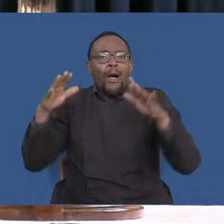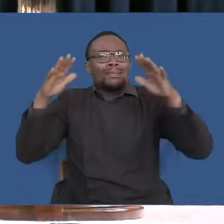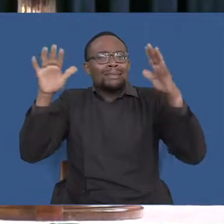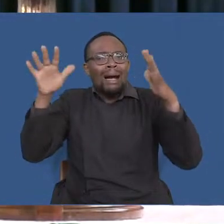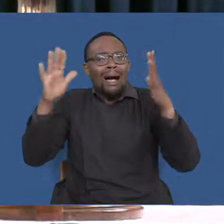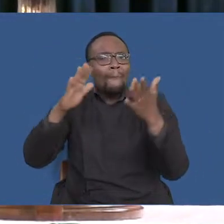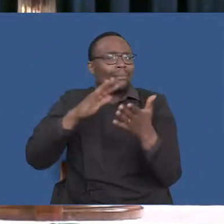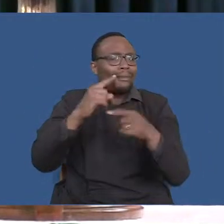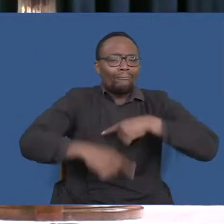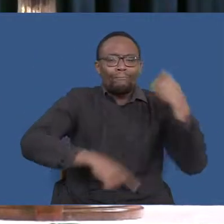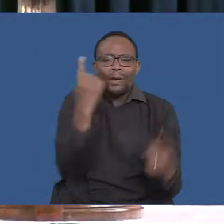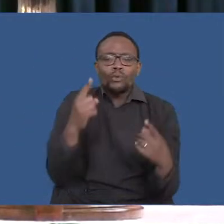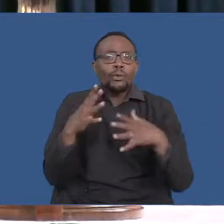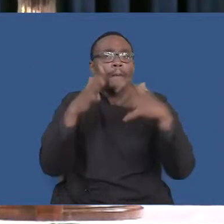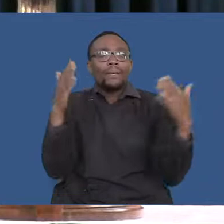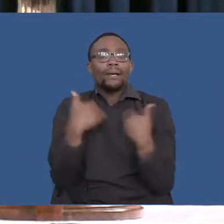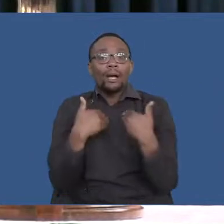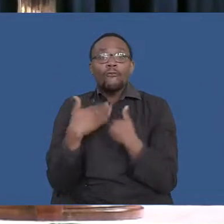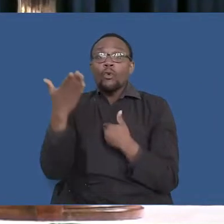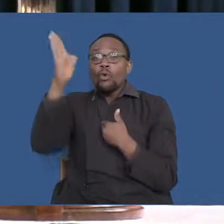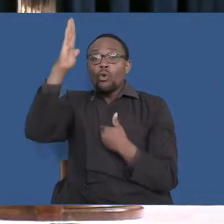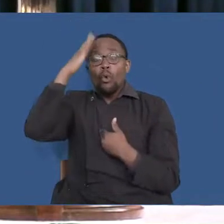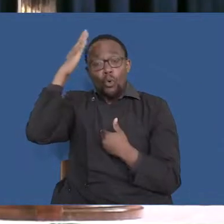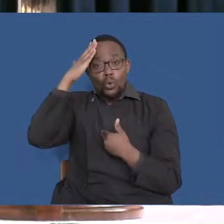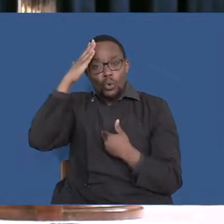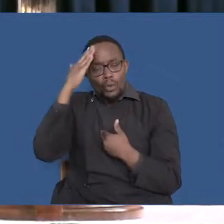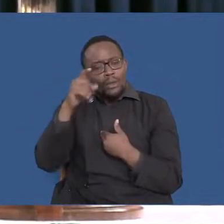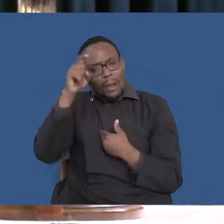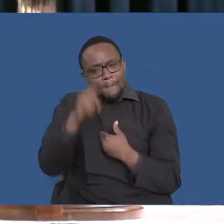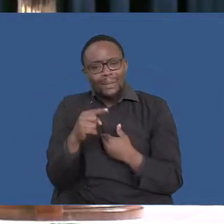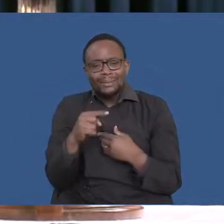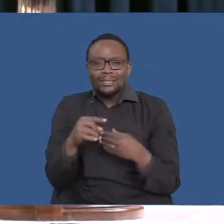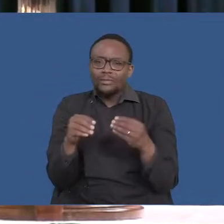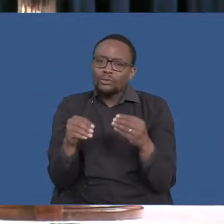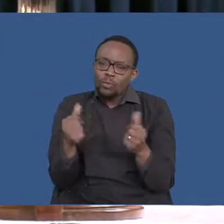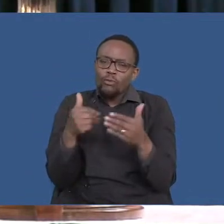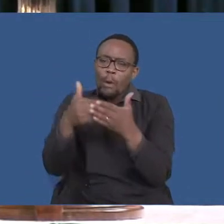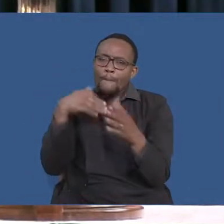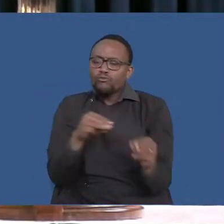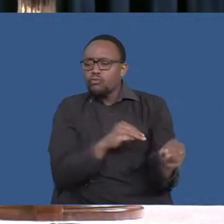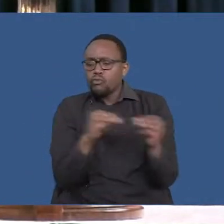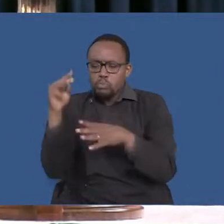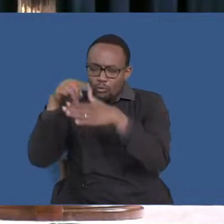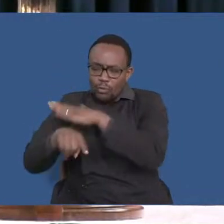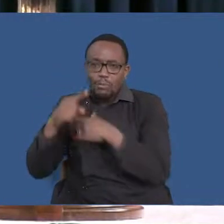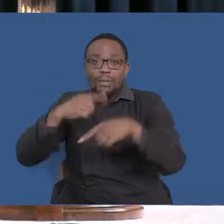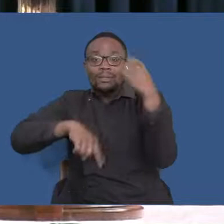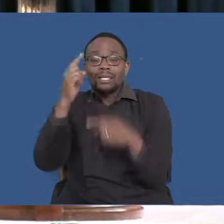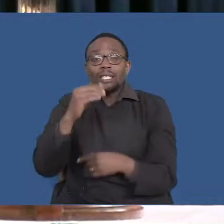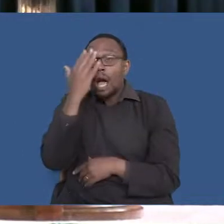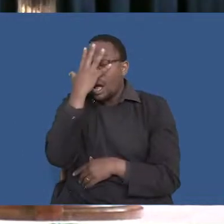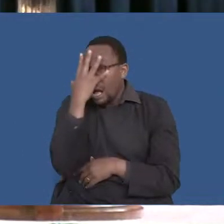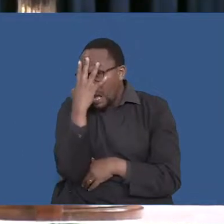victory. So God knew that they needed to overcome Ai before they could move in and conquer